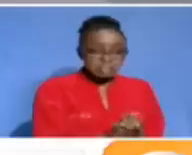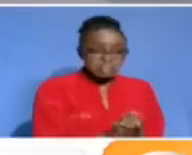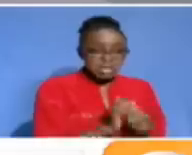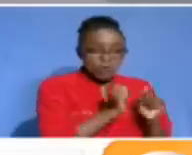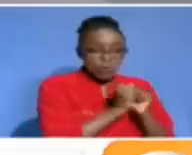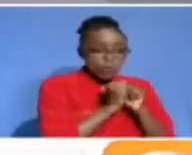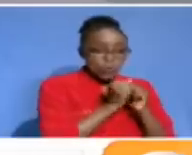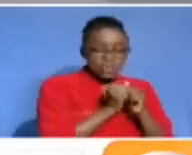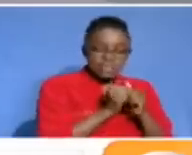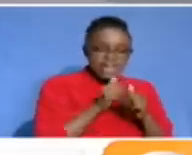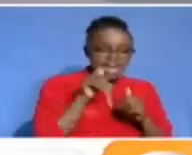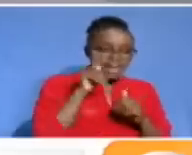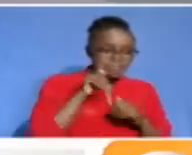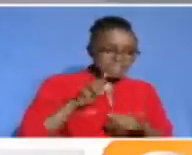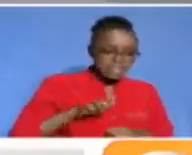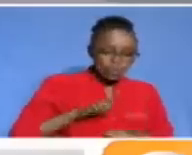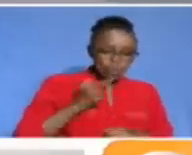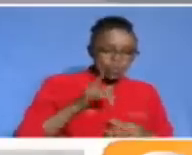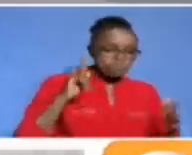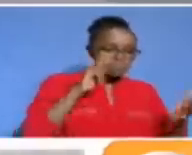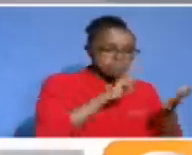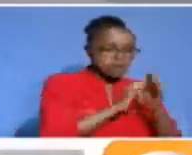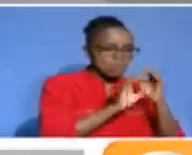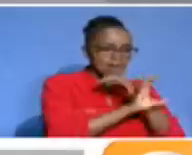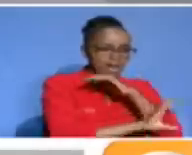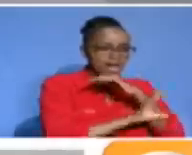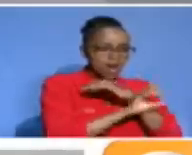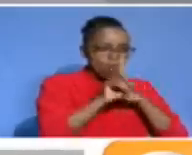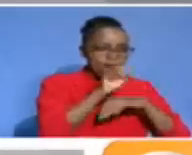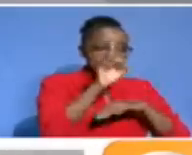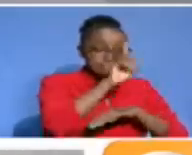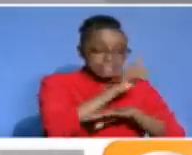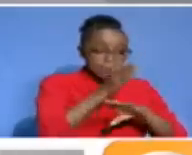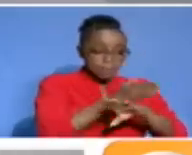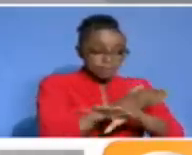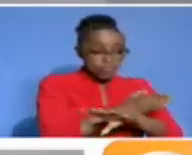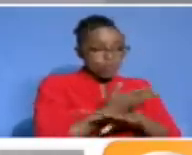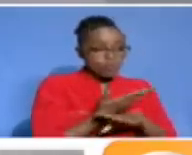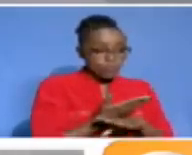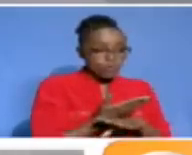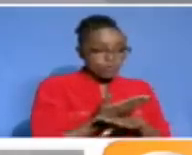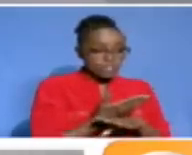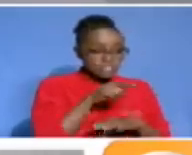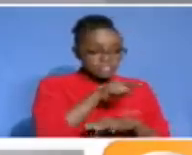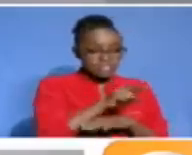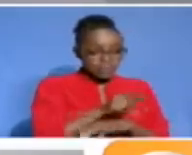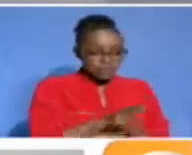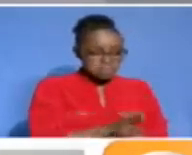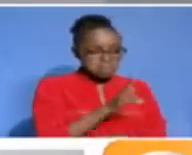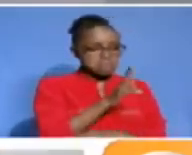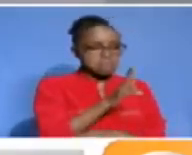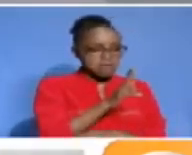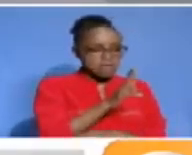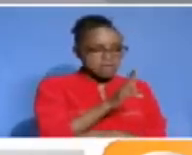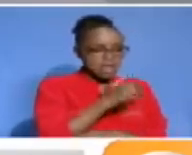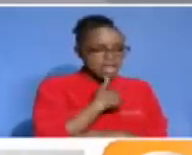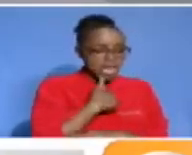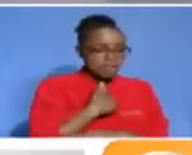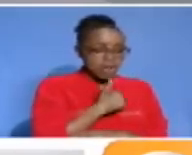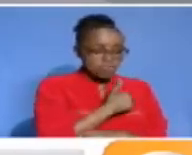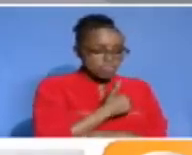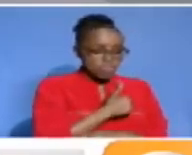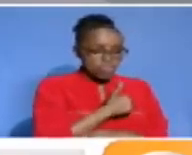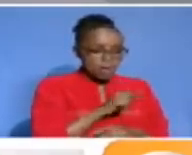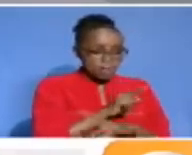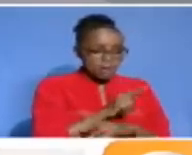with a British lady who had only come into the country a day earlier. Oh. And she was shot, and she had a bullet wound on